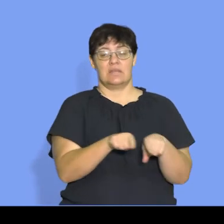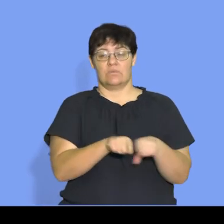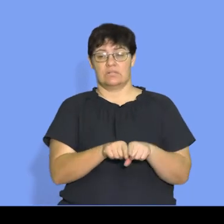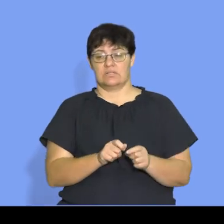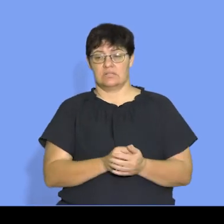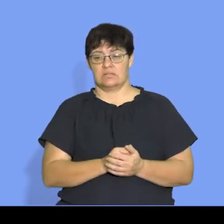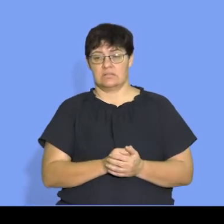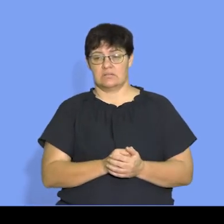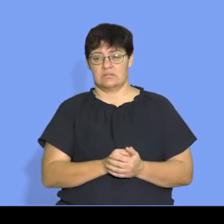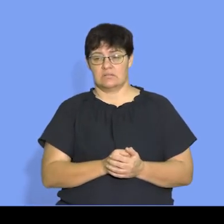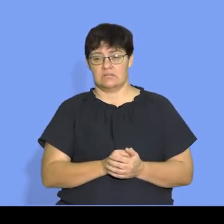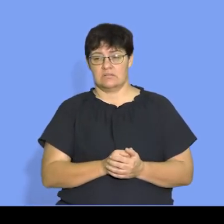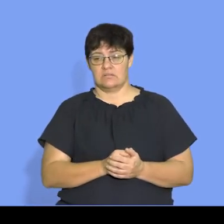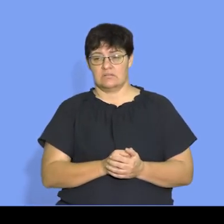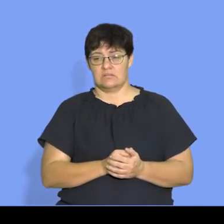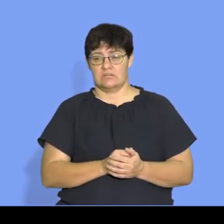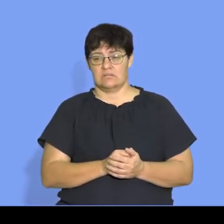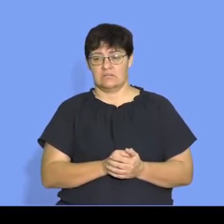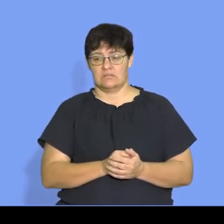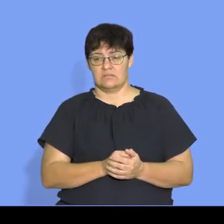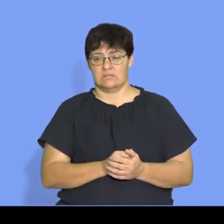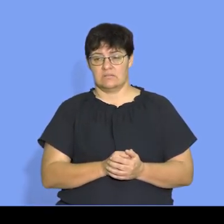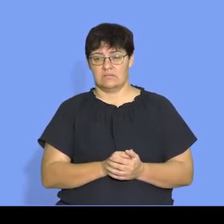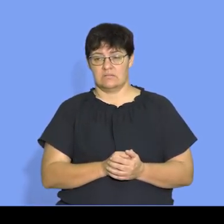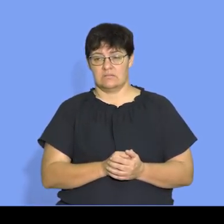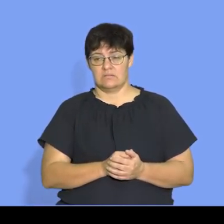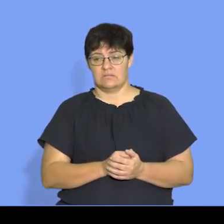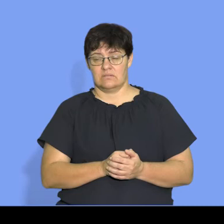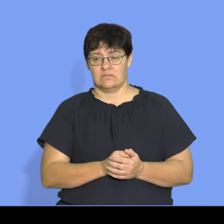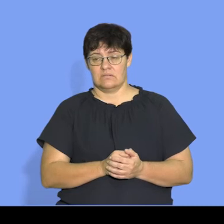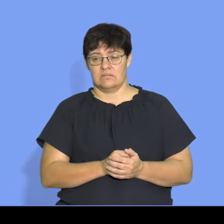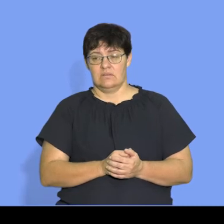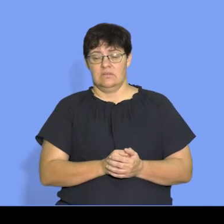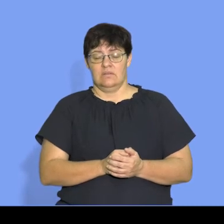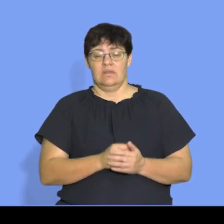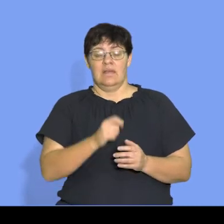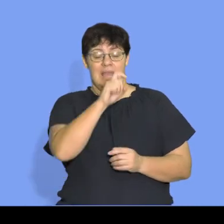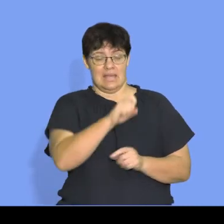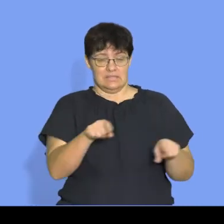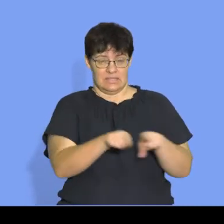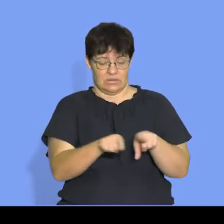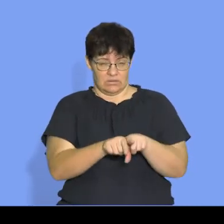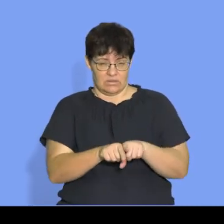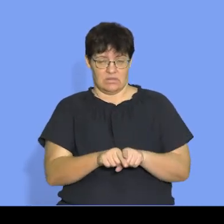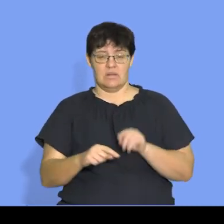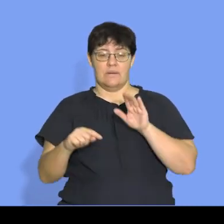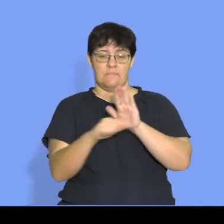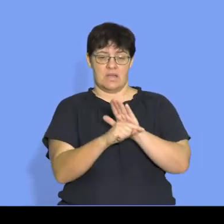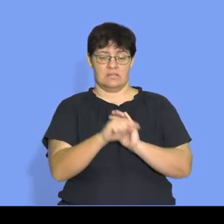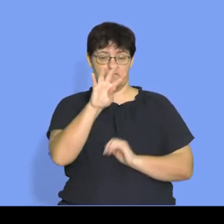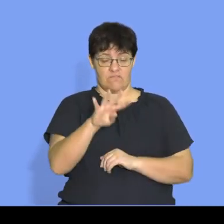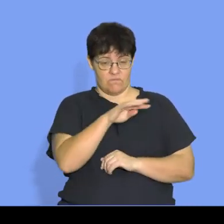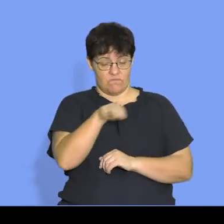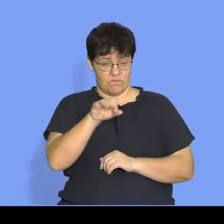me just write my equal sign correctly there. It therefore becomes x is equals to minus 4 over